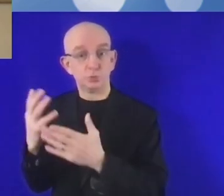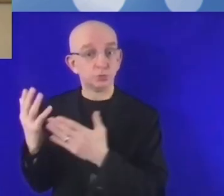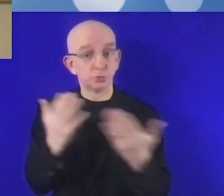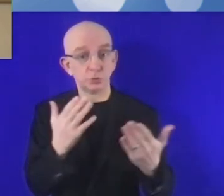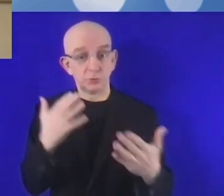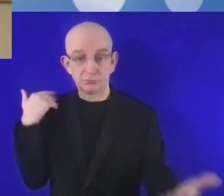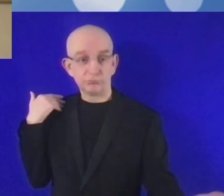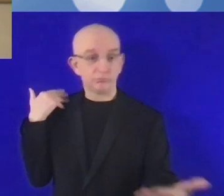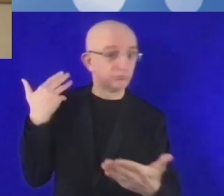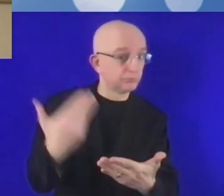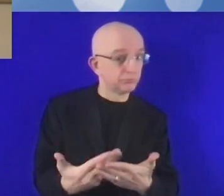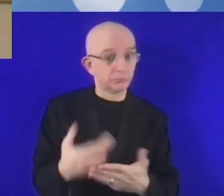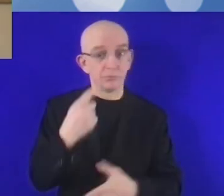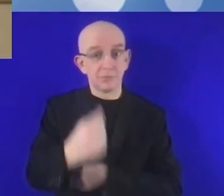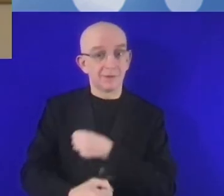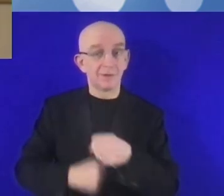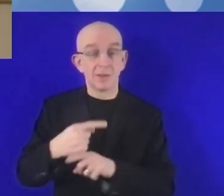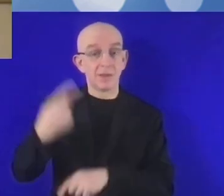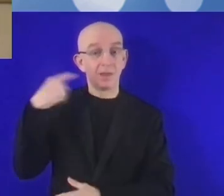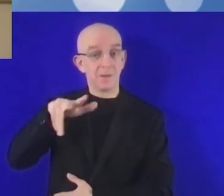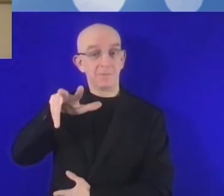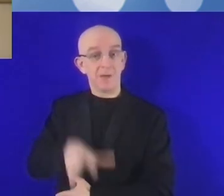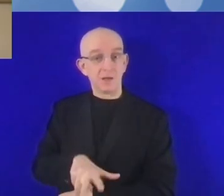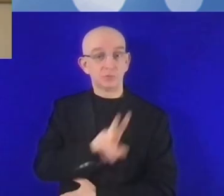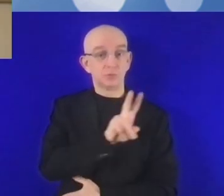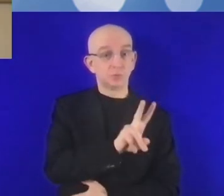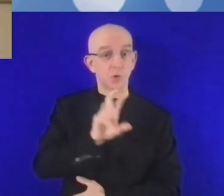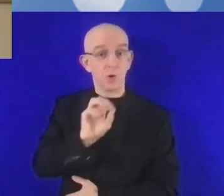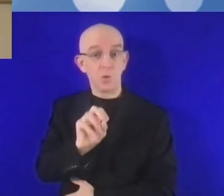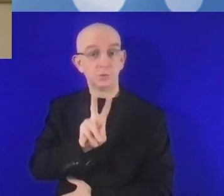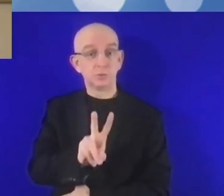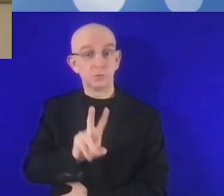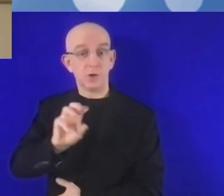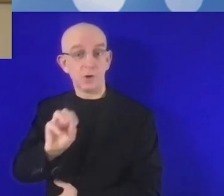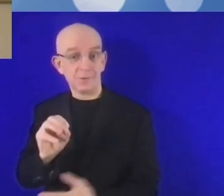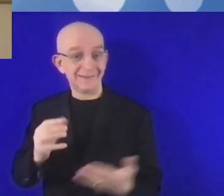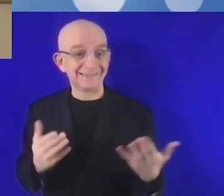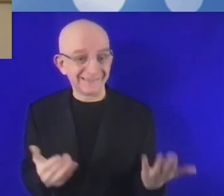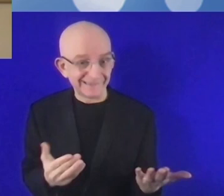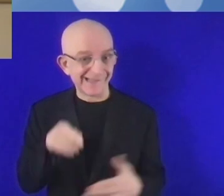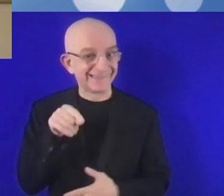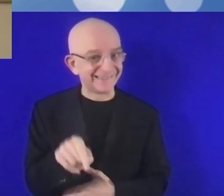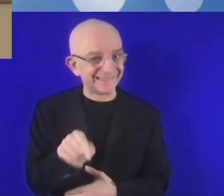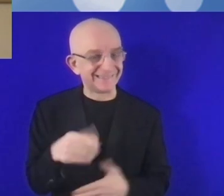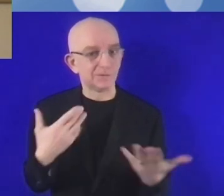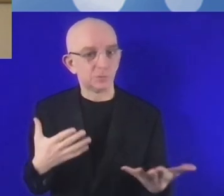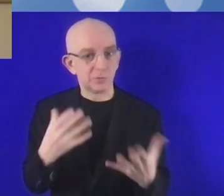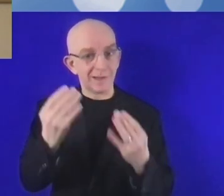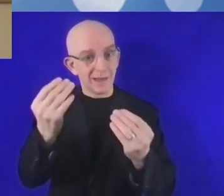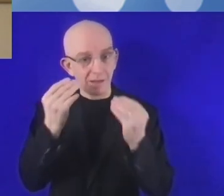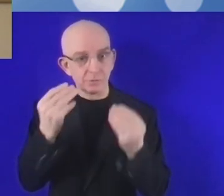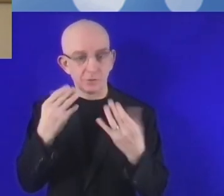been completely disrupted. And there were other evidence and examples of this impact of showing the very